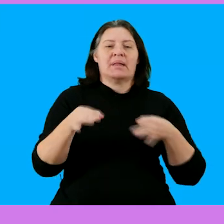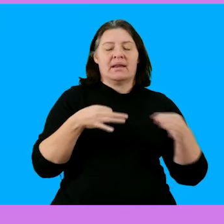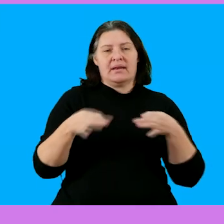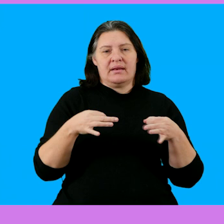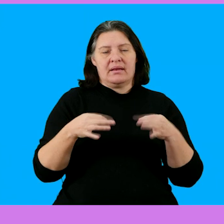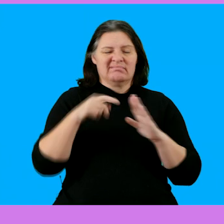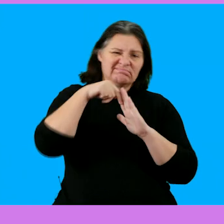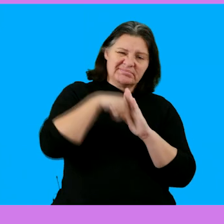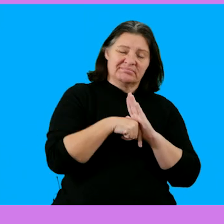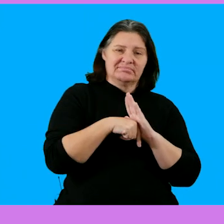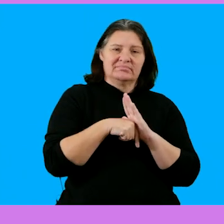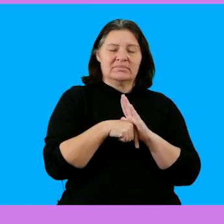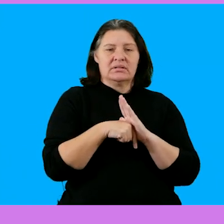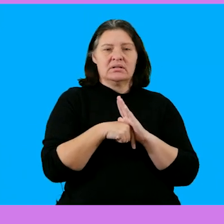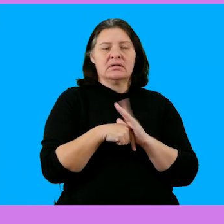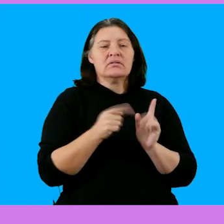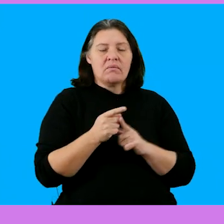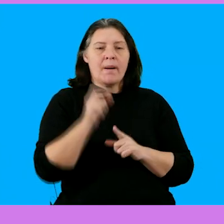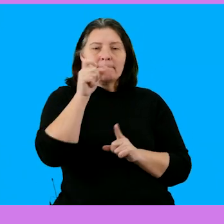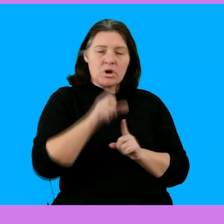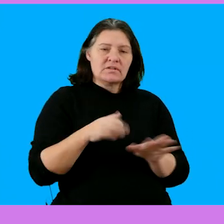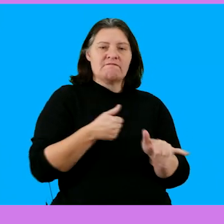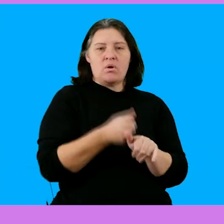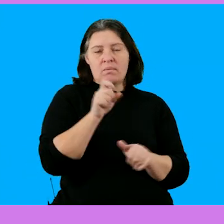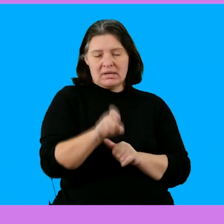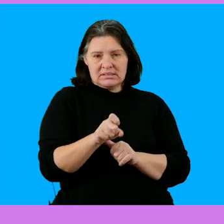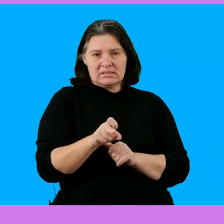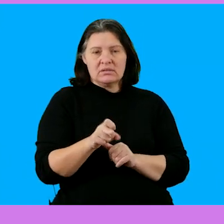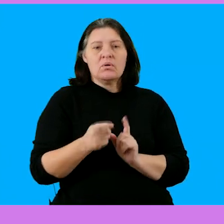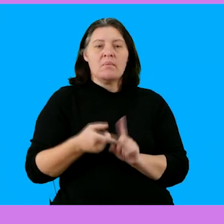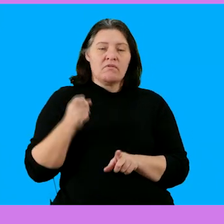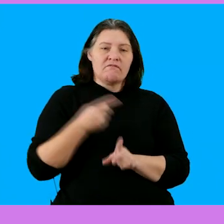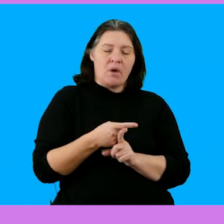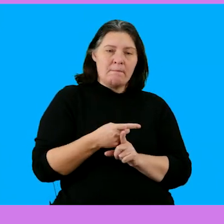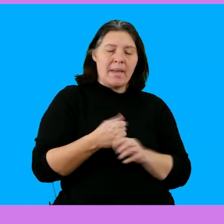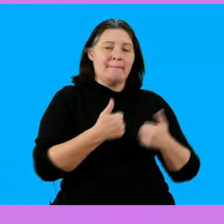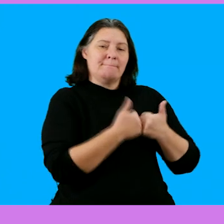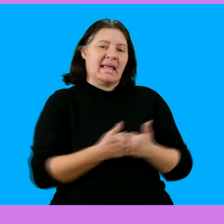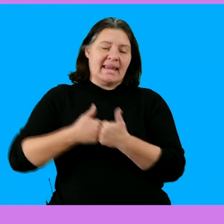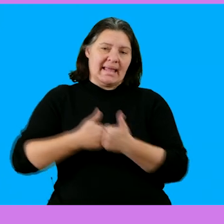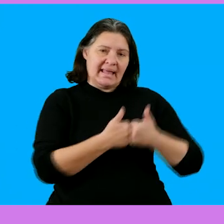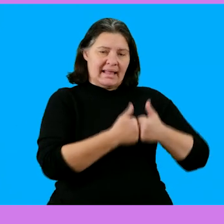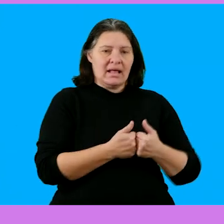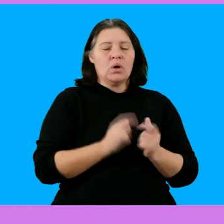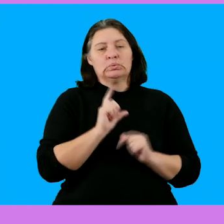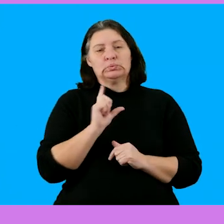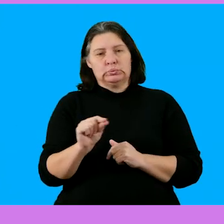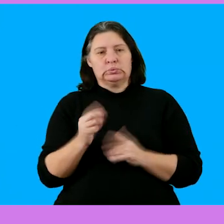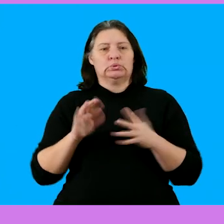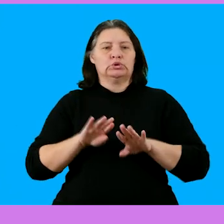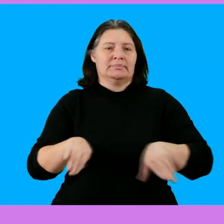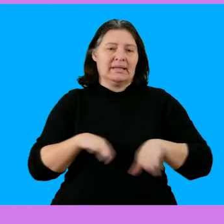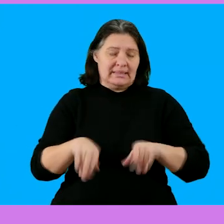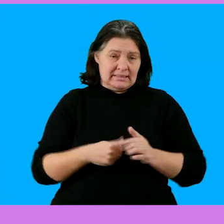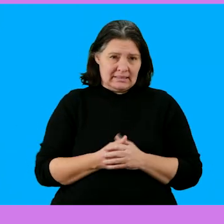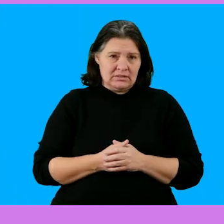says, explain in detail the route a person should follow to walk from the picnic site to the swimming